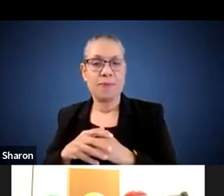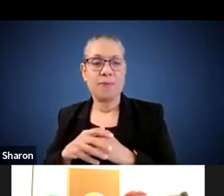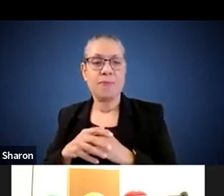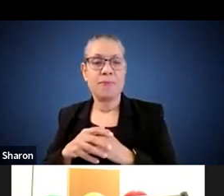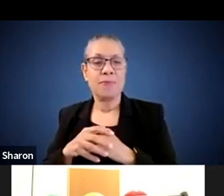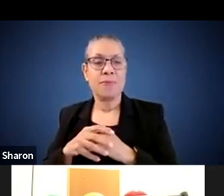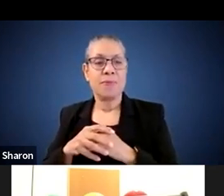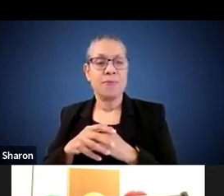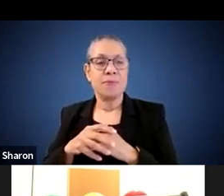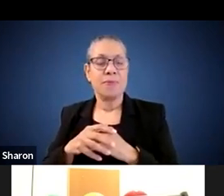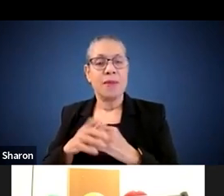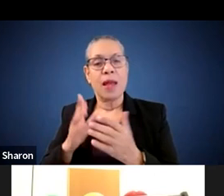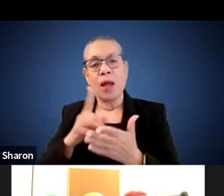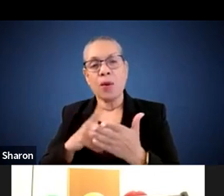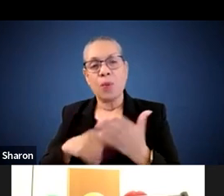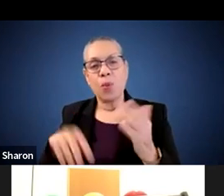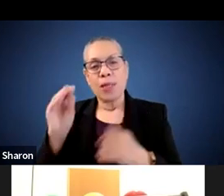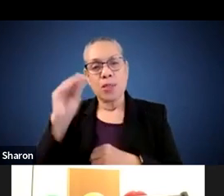engaging in health education